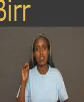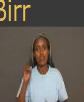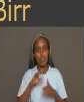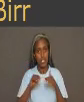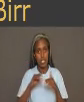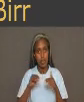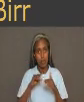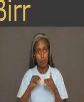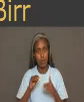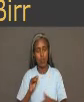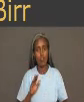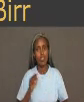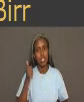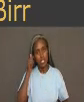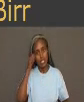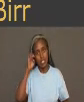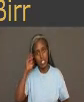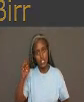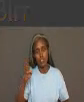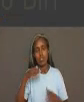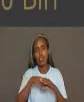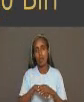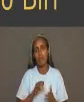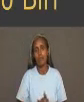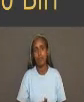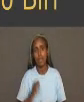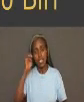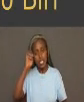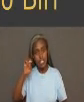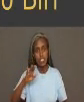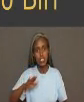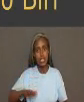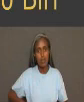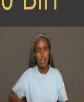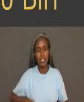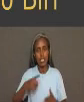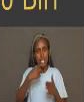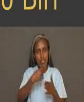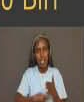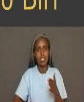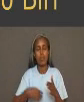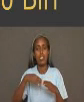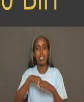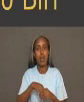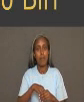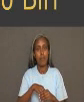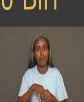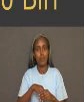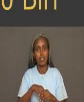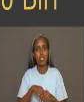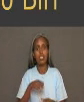birr of his income. His remaining taxable income